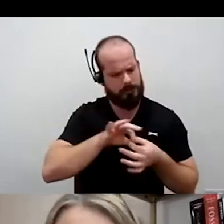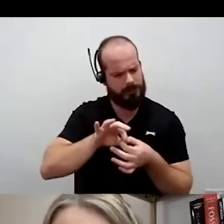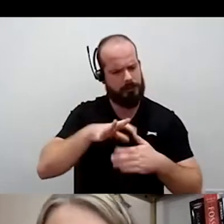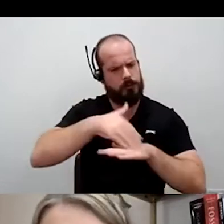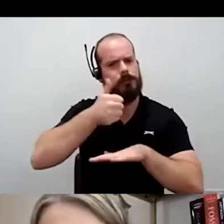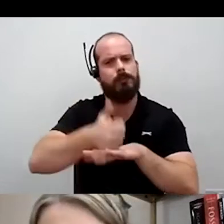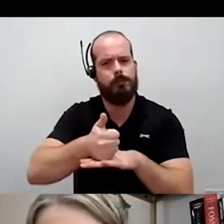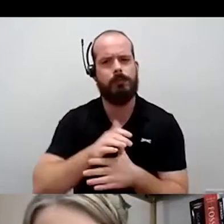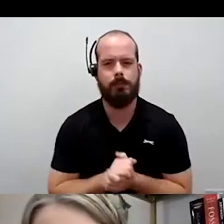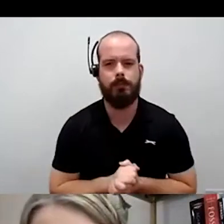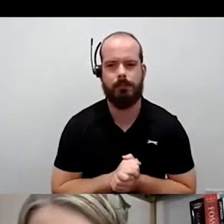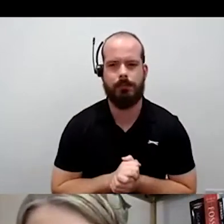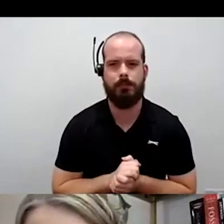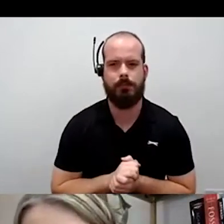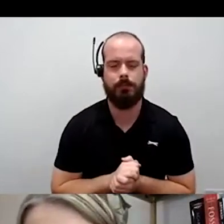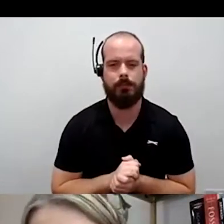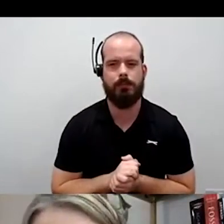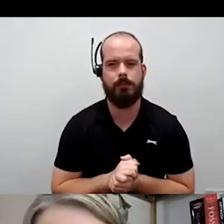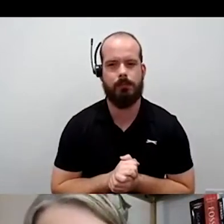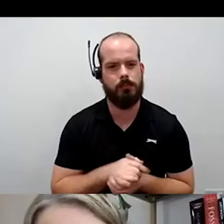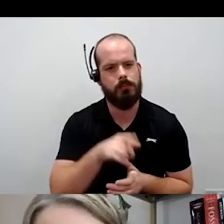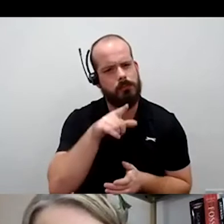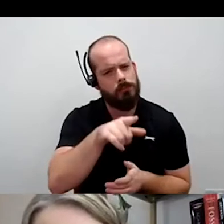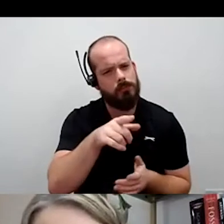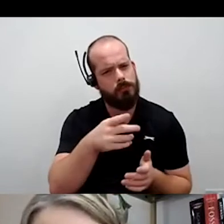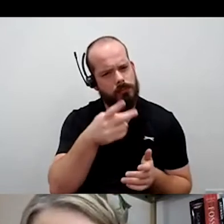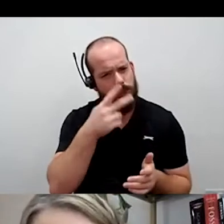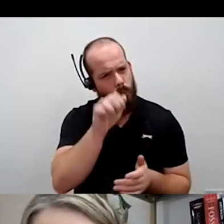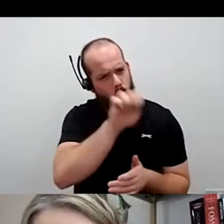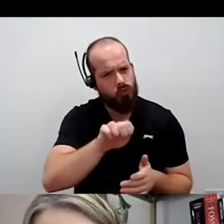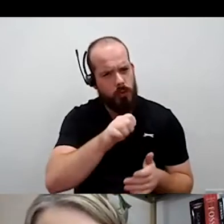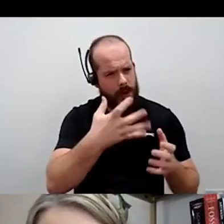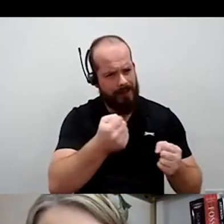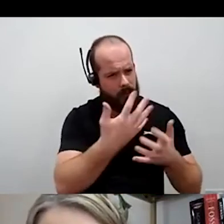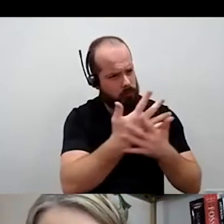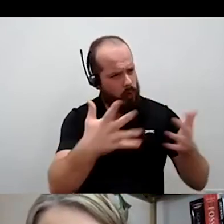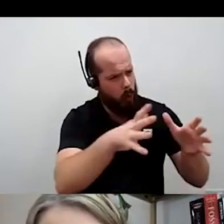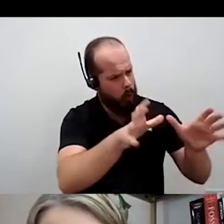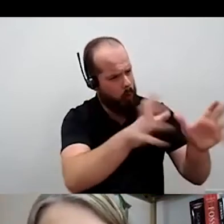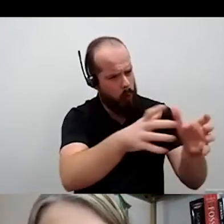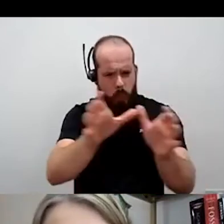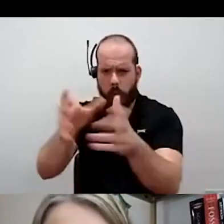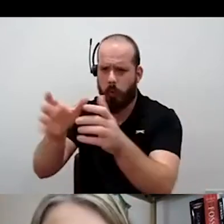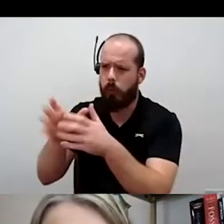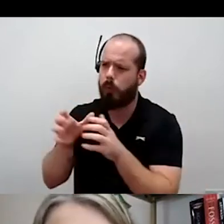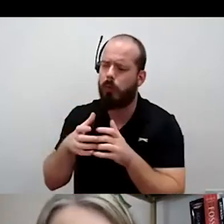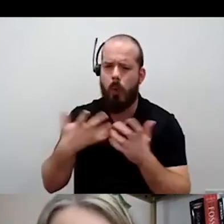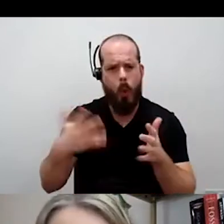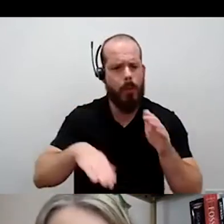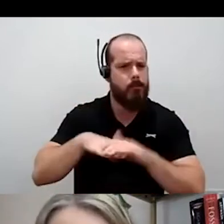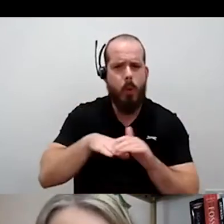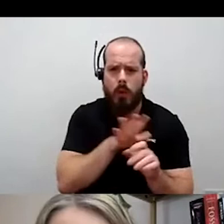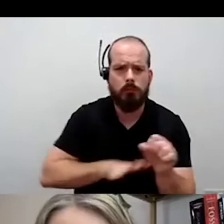And is it something that is particularly dominant in some parts of Europe, or do you feel is it throughout the whole of the EU?